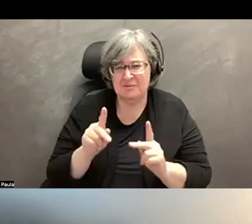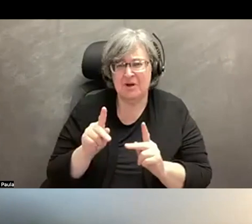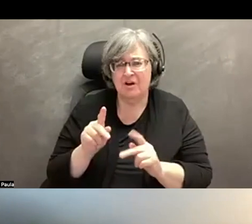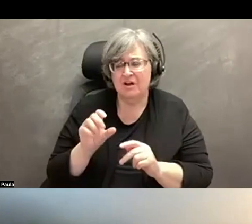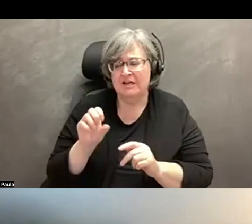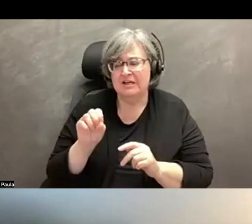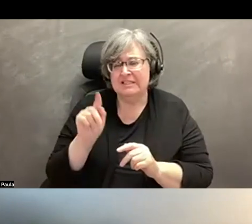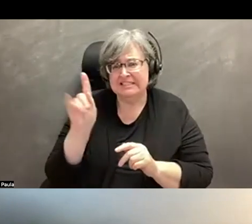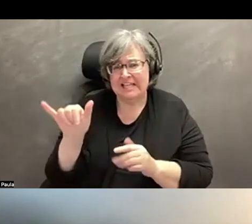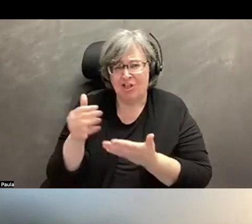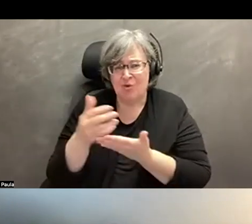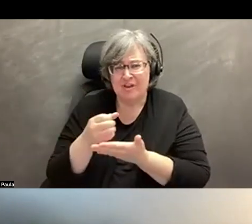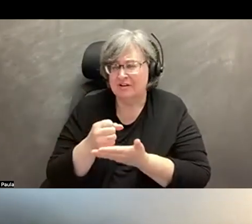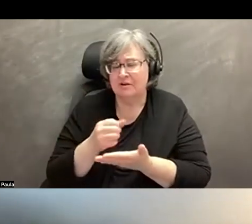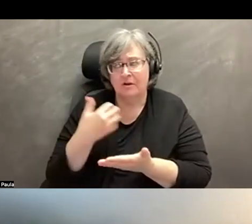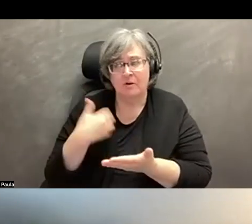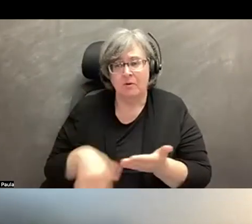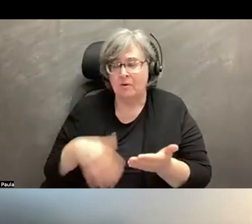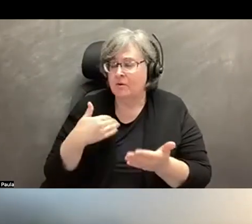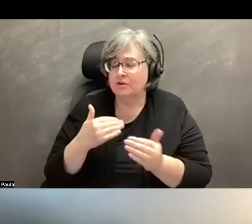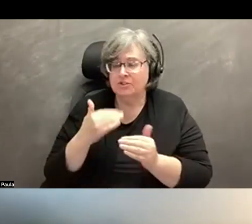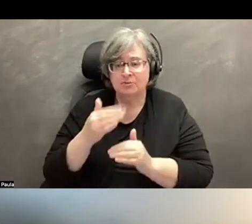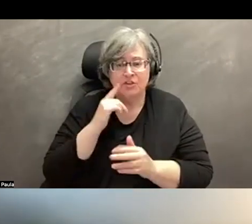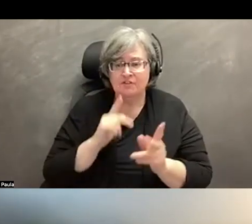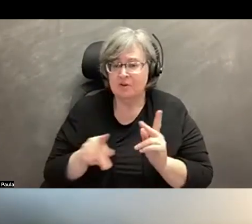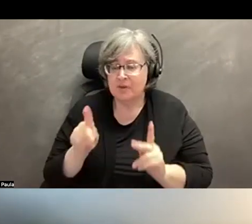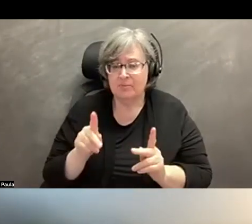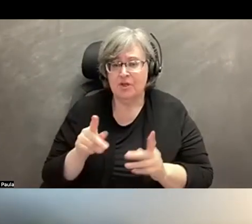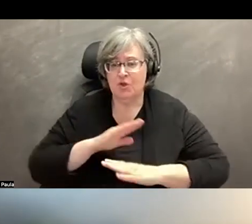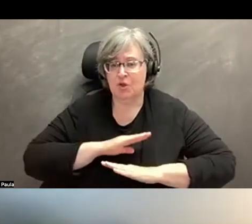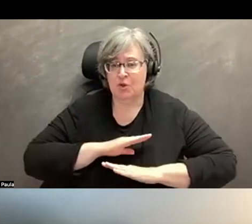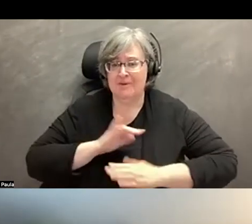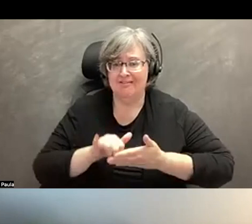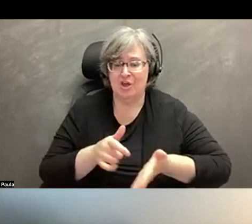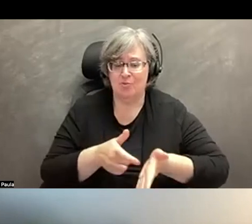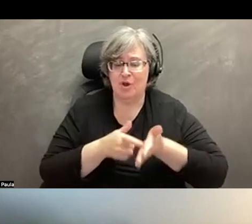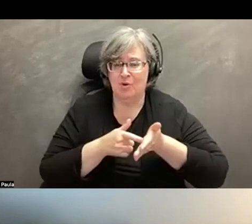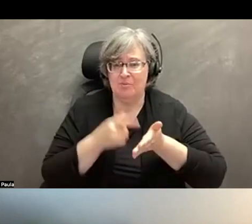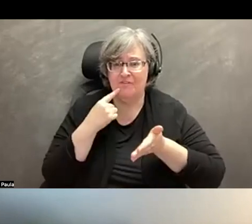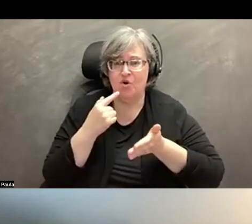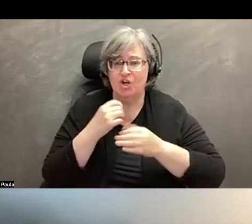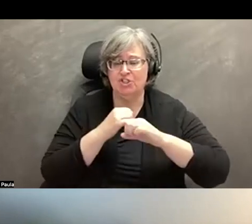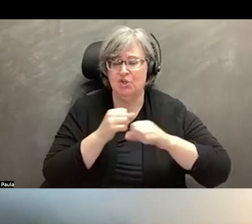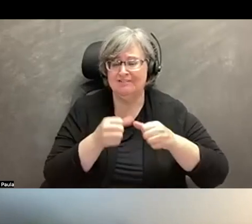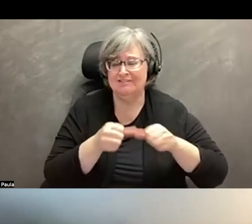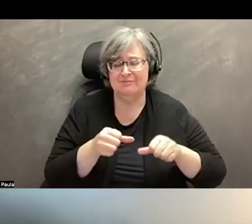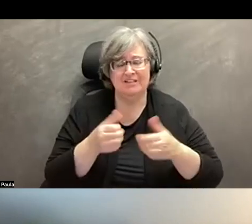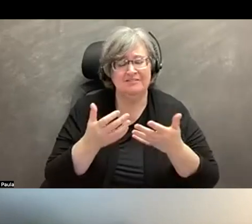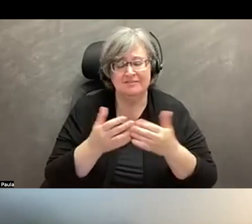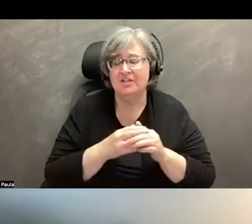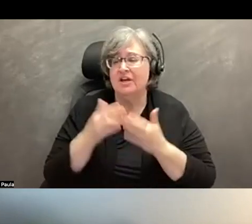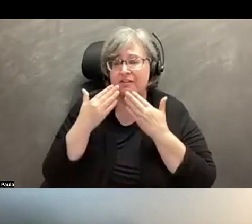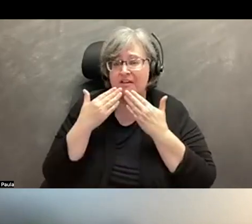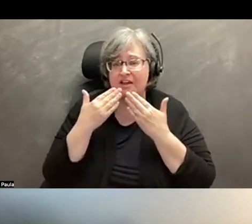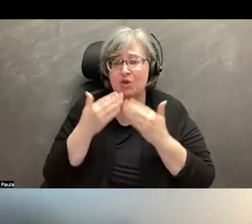so exuberant of an amount for folks to meet that criteria. So Andrea, thank you for